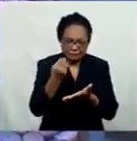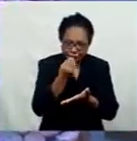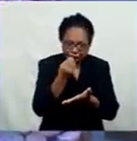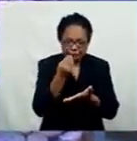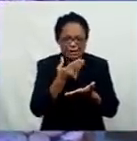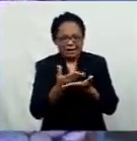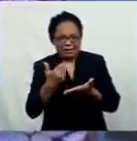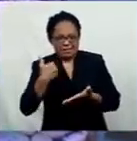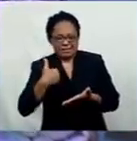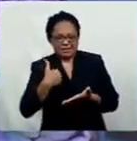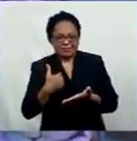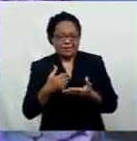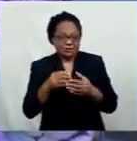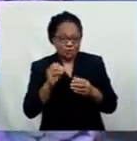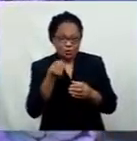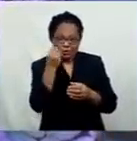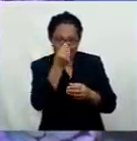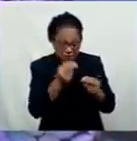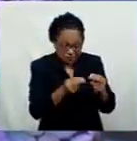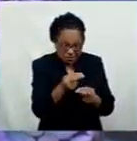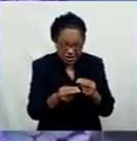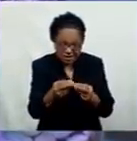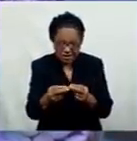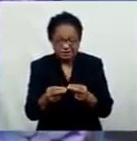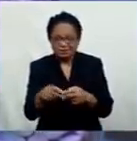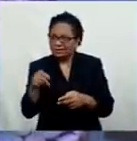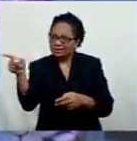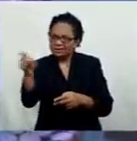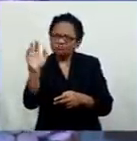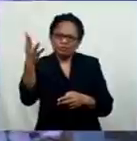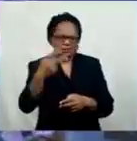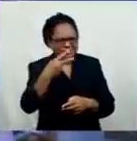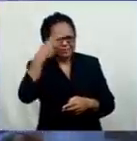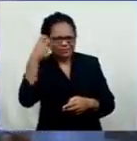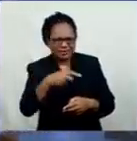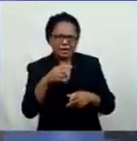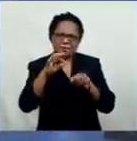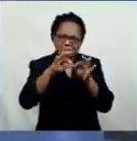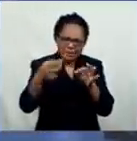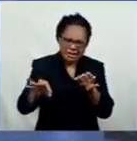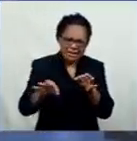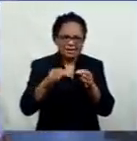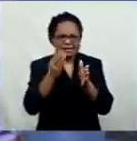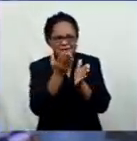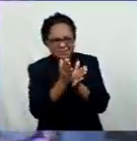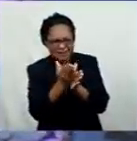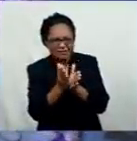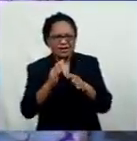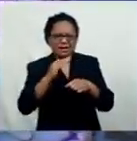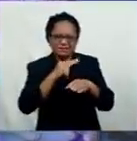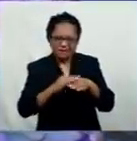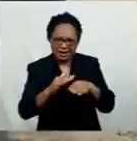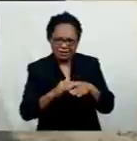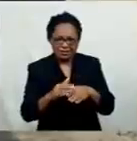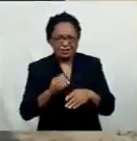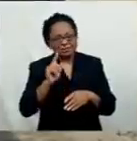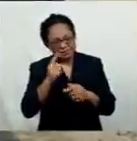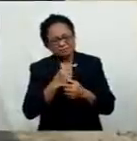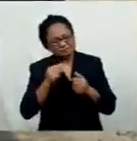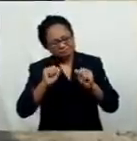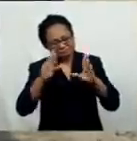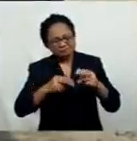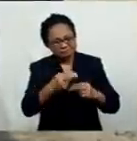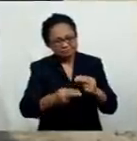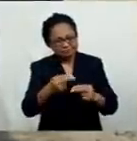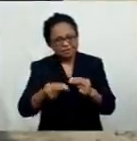Majority of the crops we plant get stolen, bele, cassava and taro. We kept on planting because we're surviving on it. I'm always